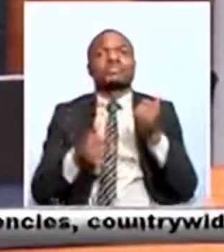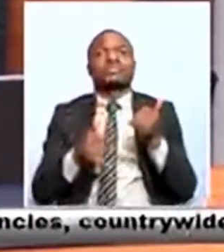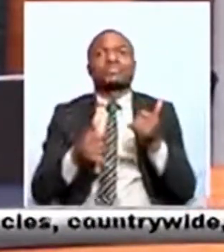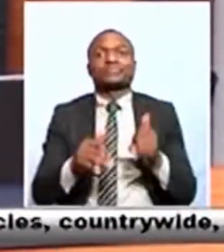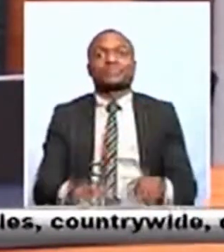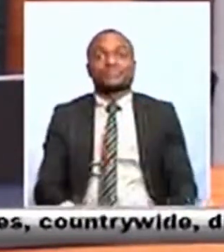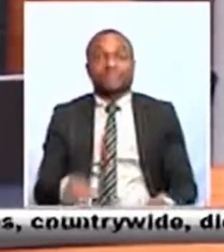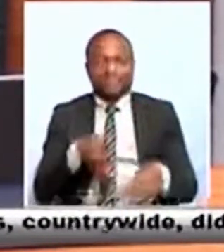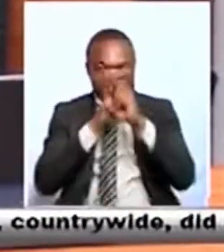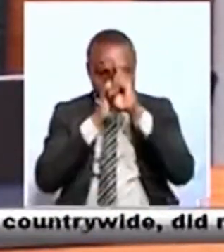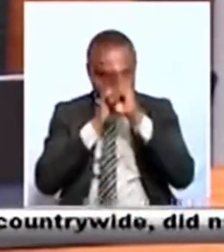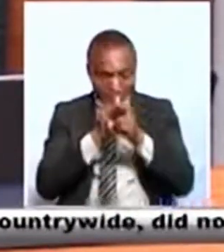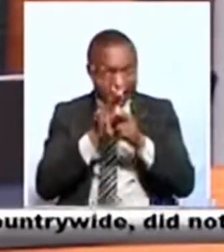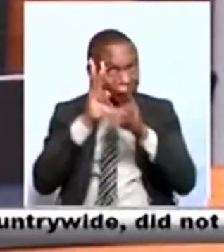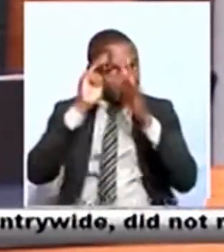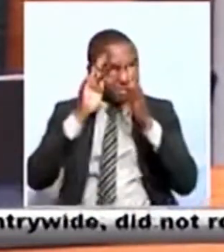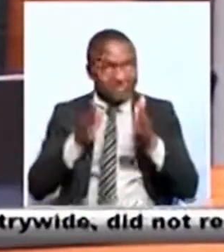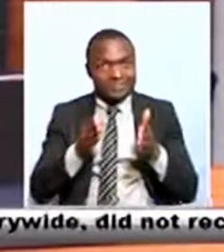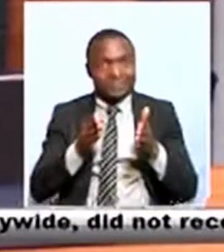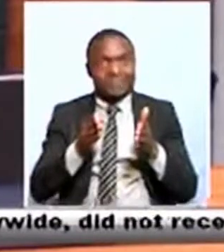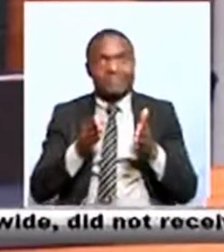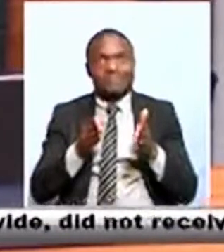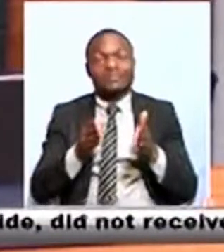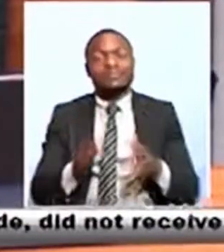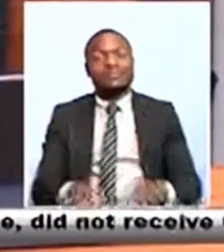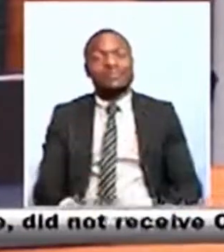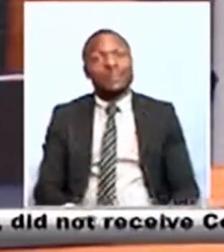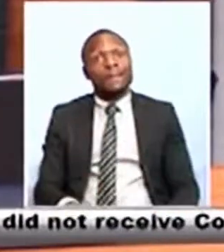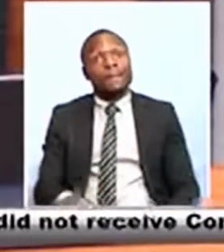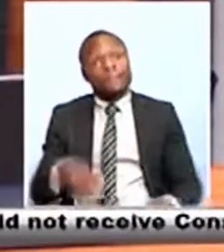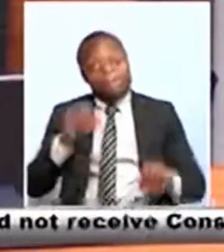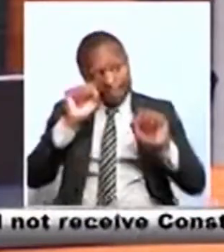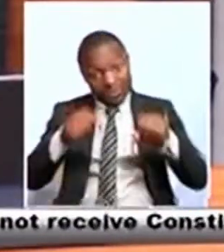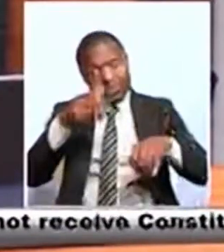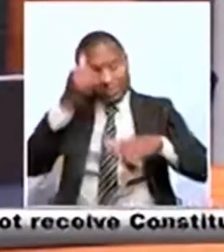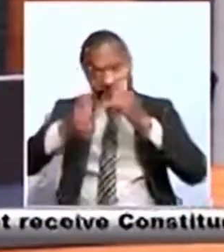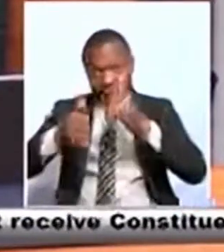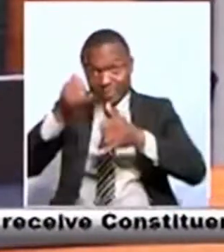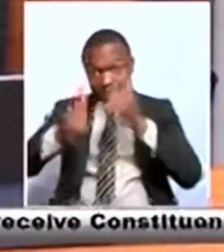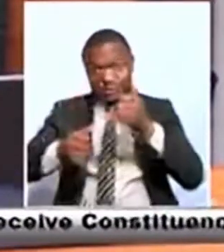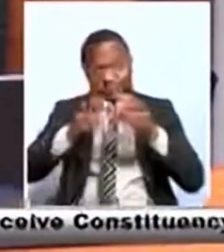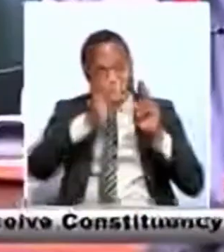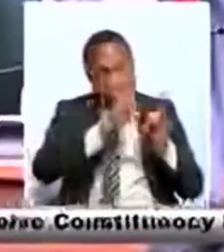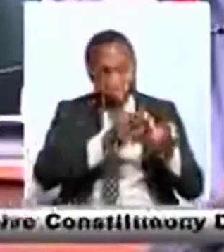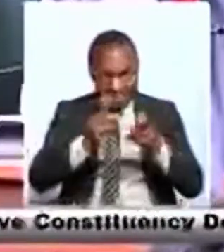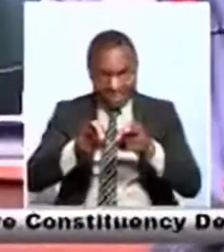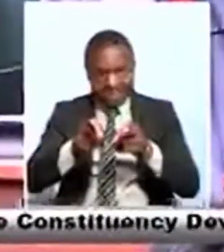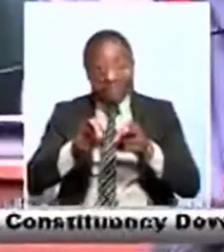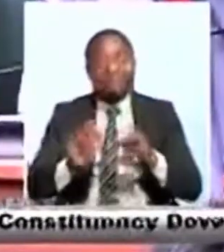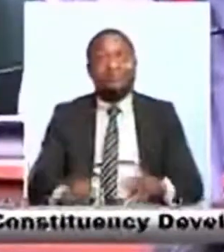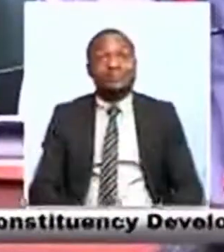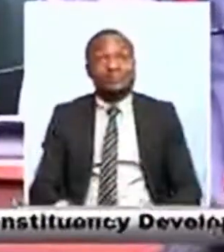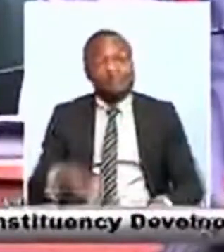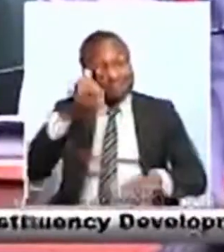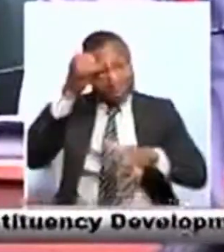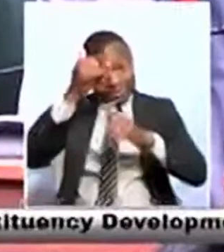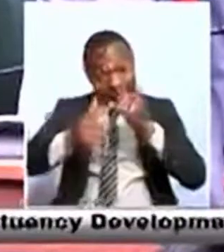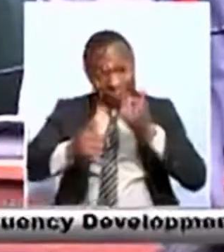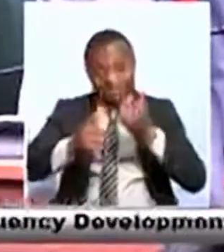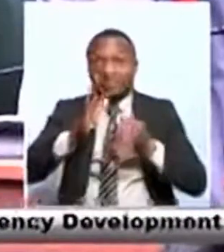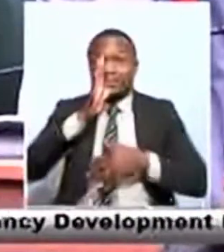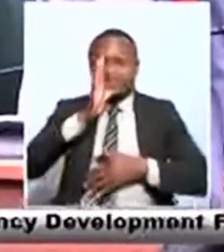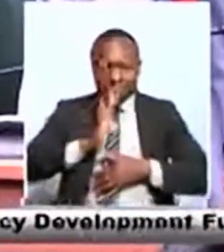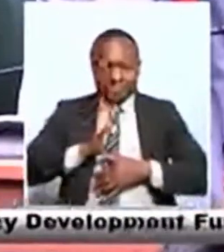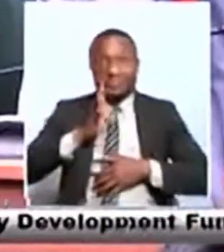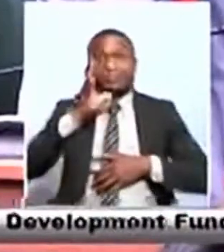The Honorable Minister, you may wind up your response. So, in winding up, Madam